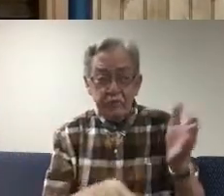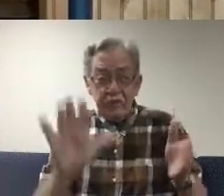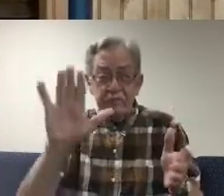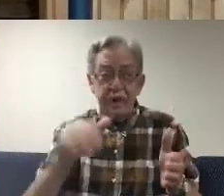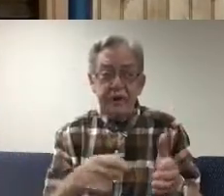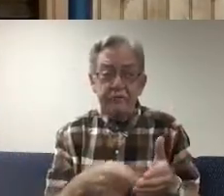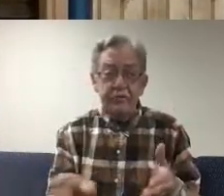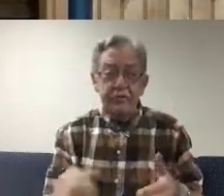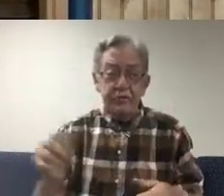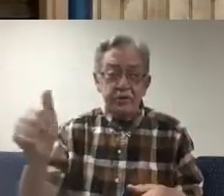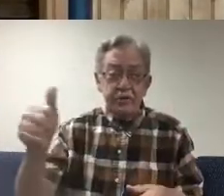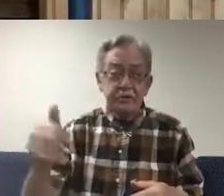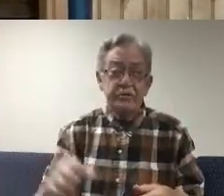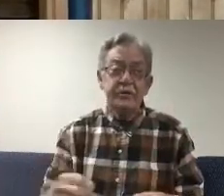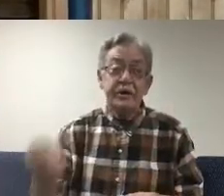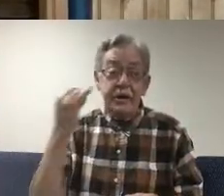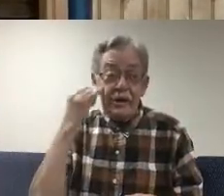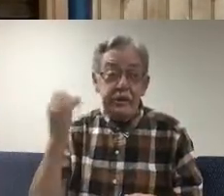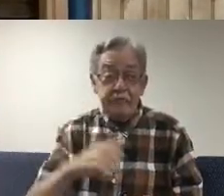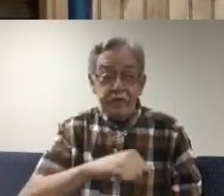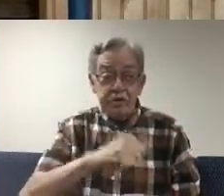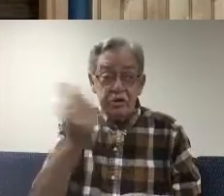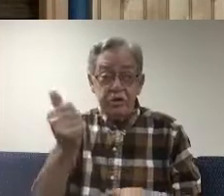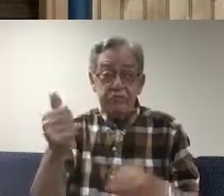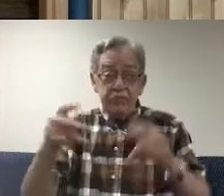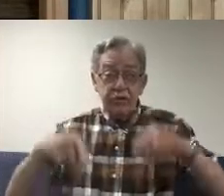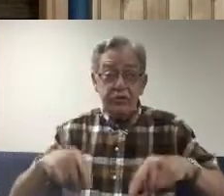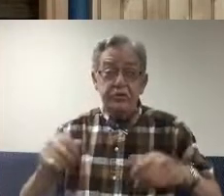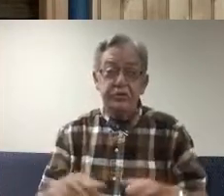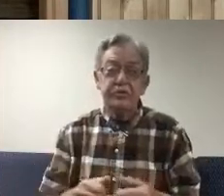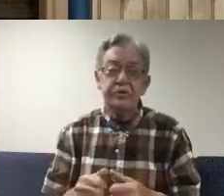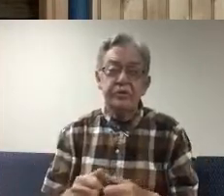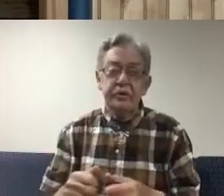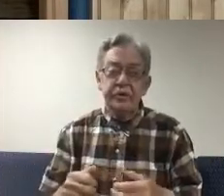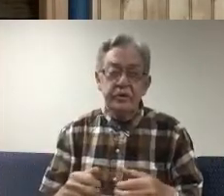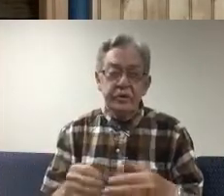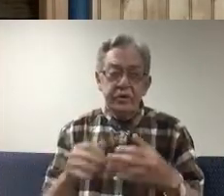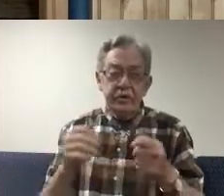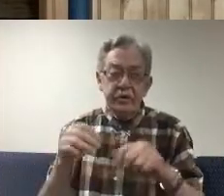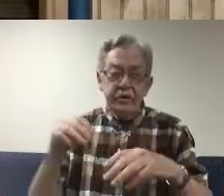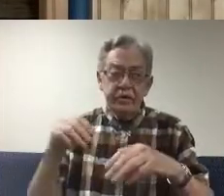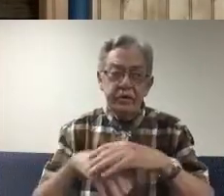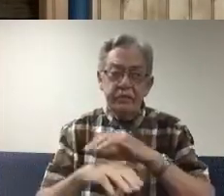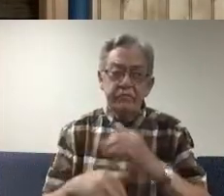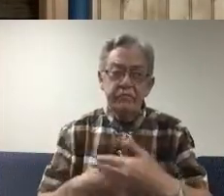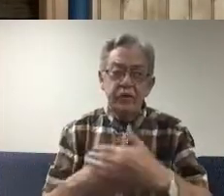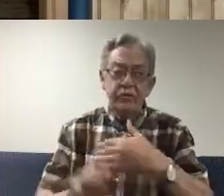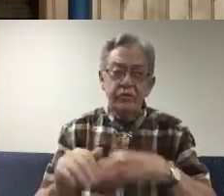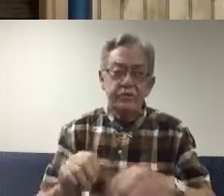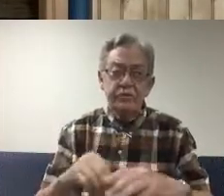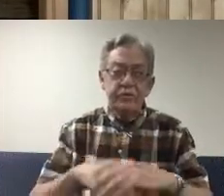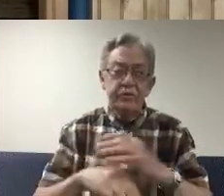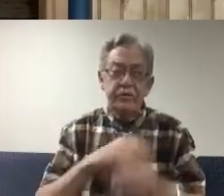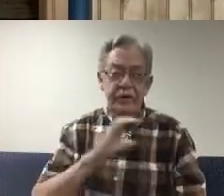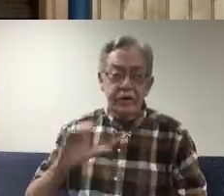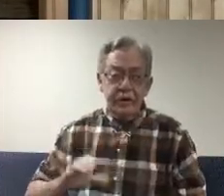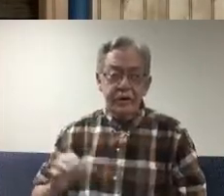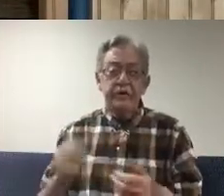including you and including me. Well, I think including me, but definitely including you. We're all by nature children of